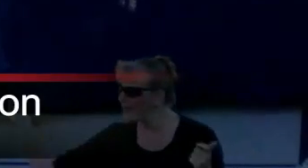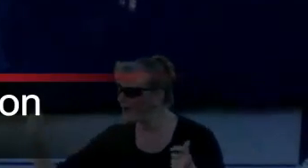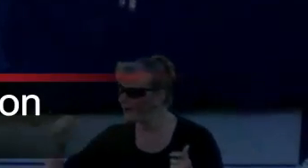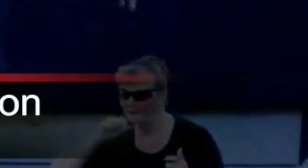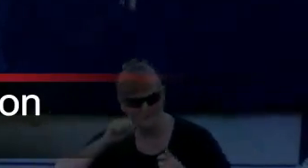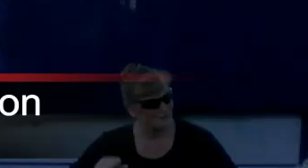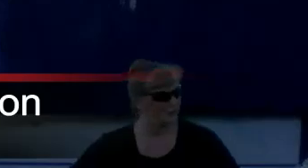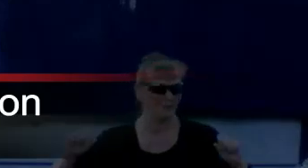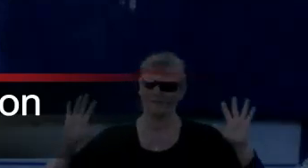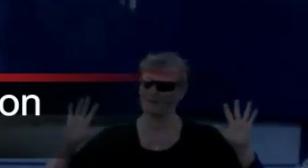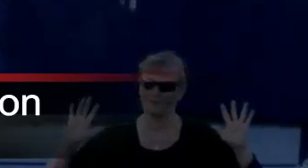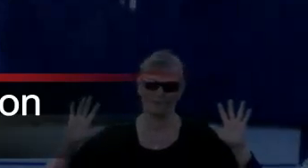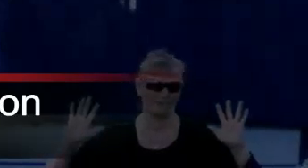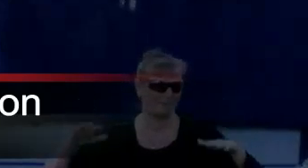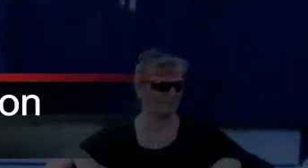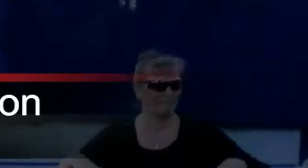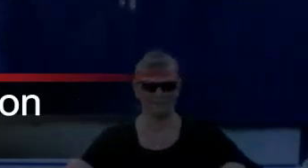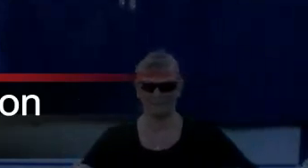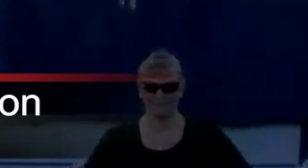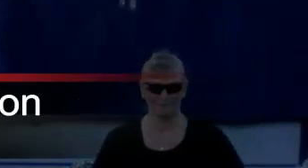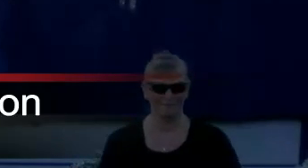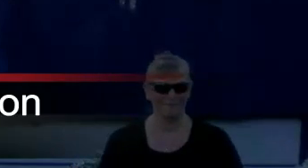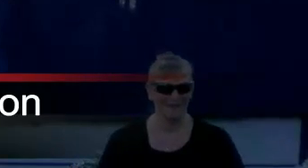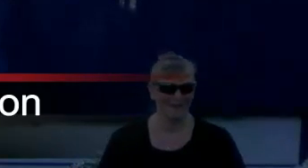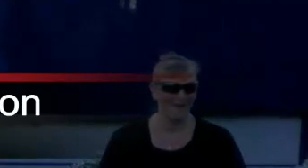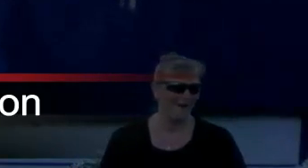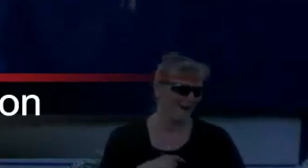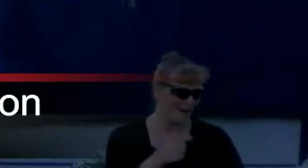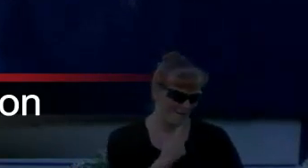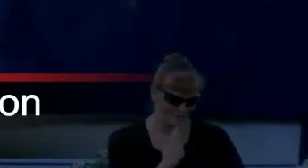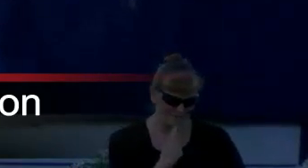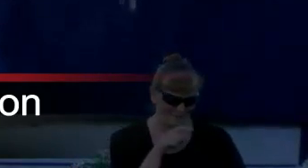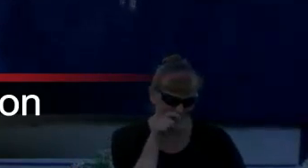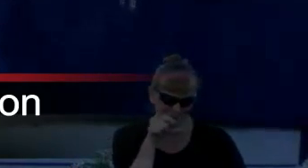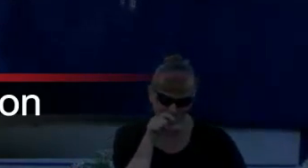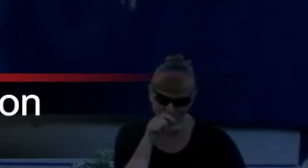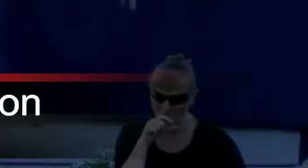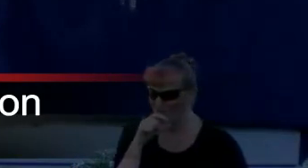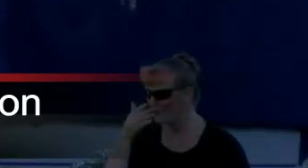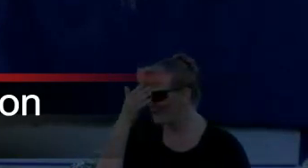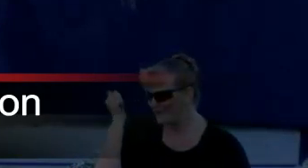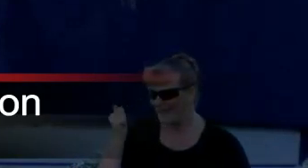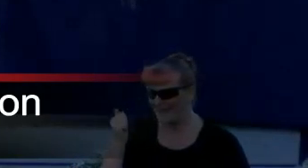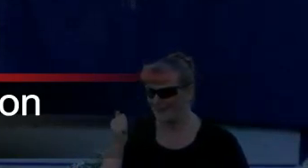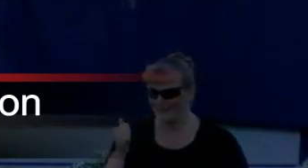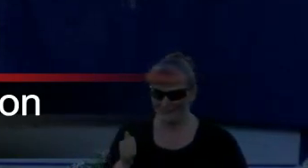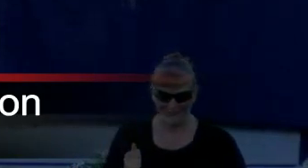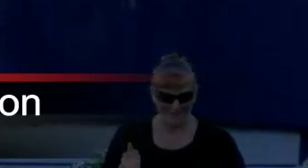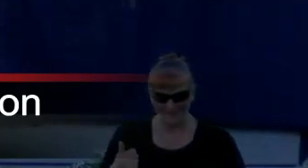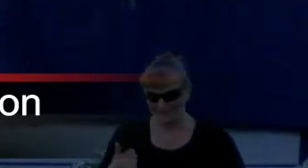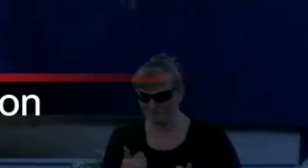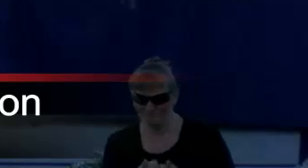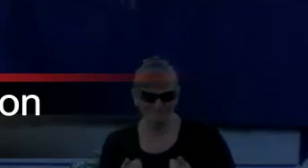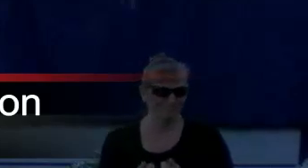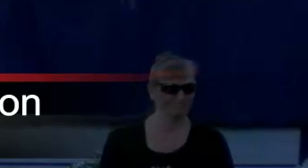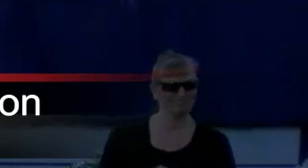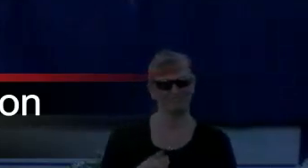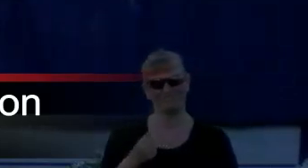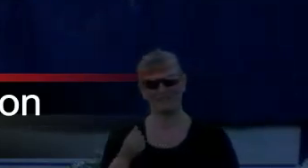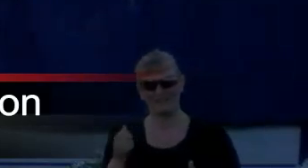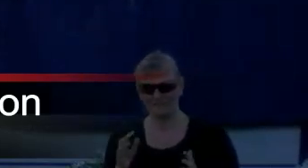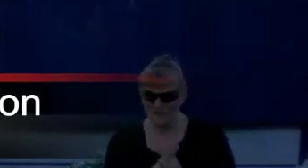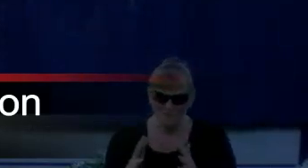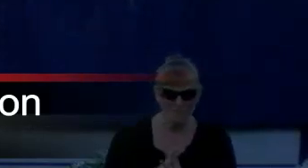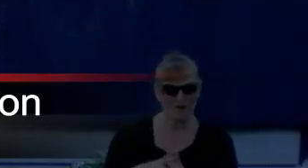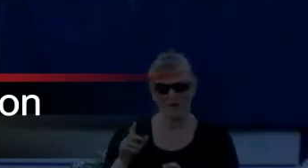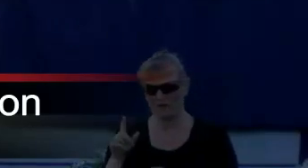give up just yet. I'll miss Chiawana. I won't ever forget the late night victories in football and track, the golden